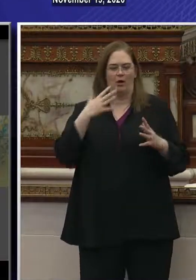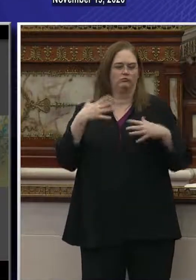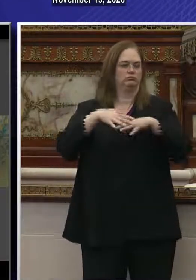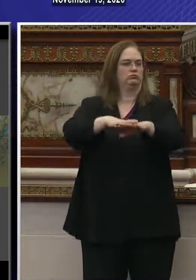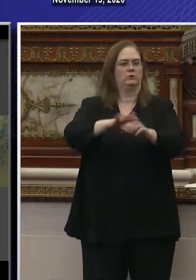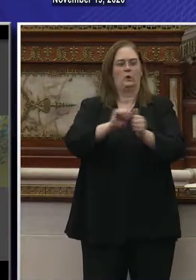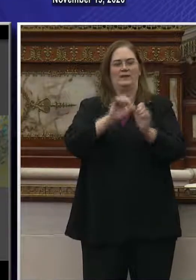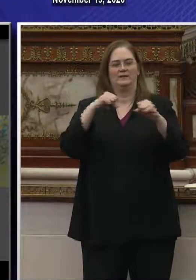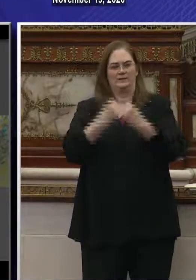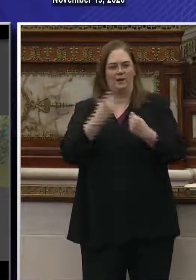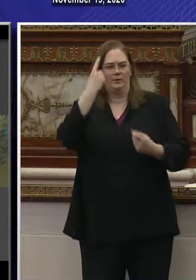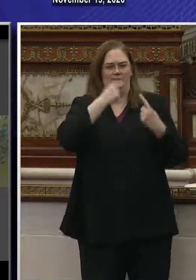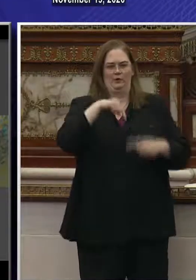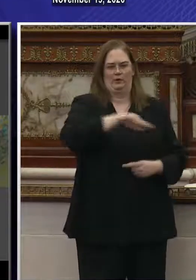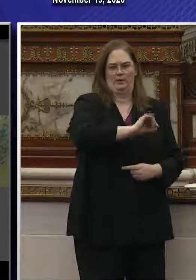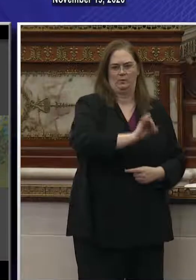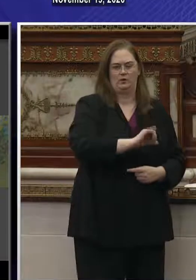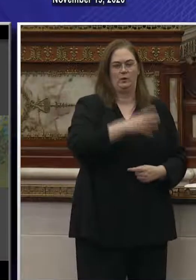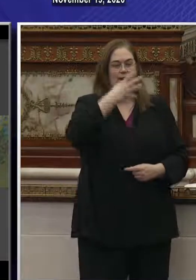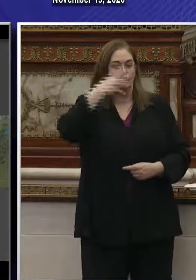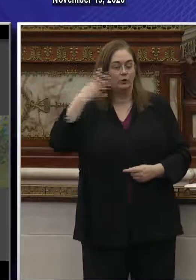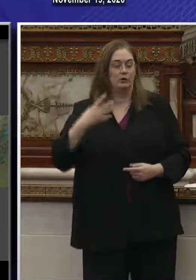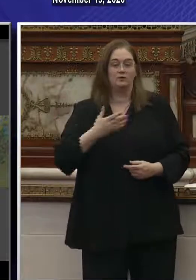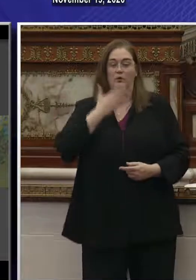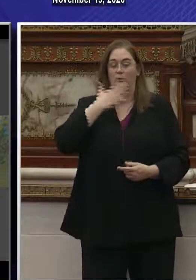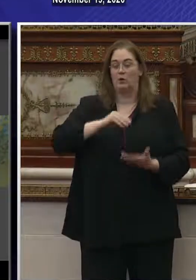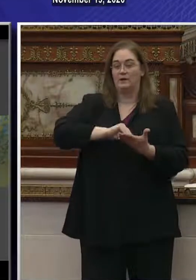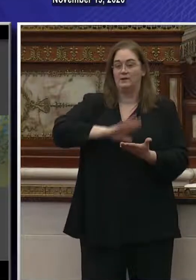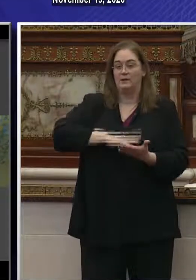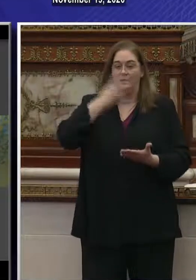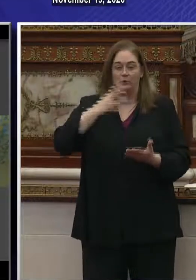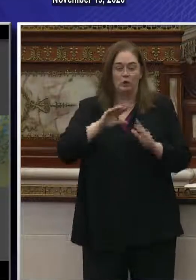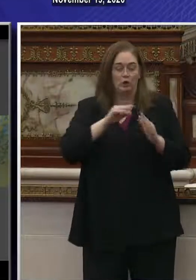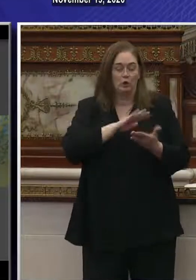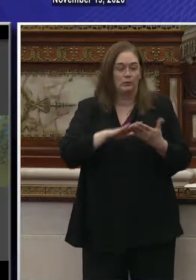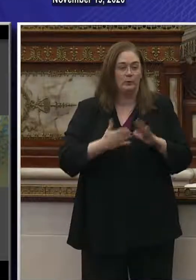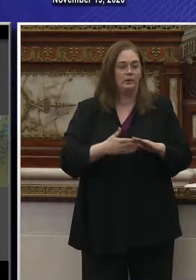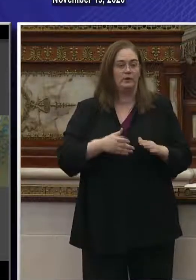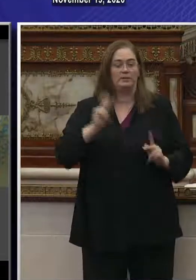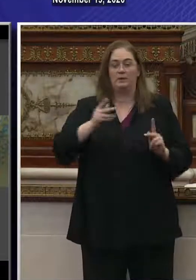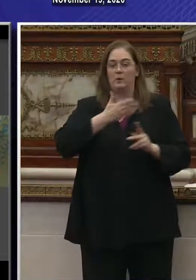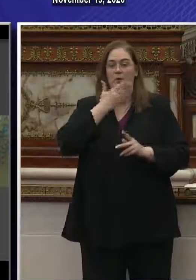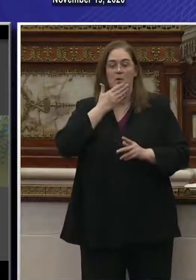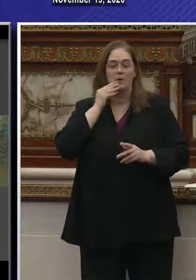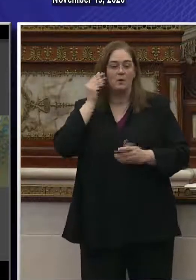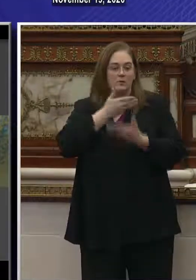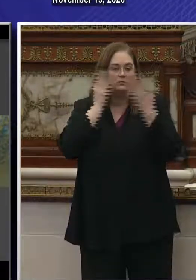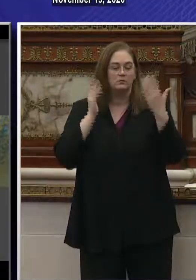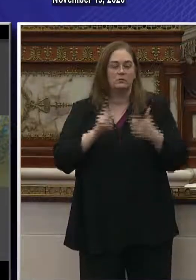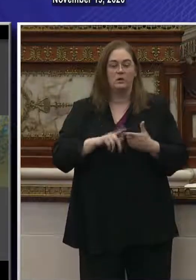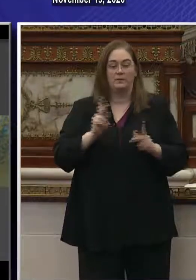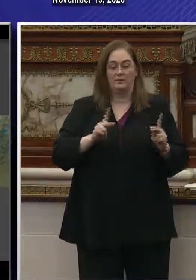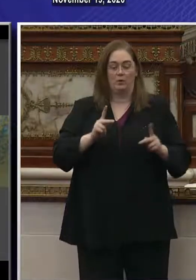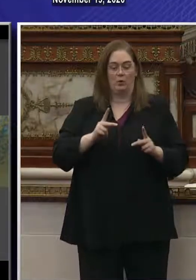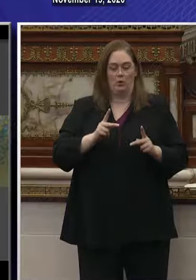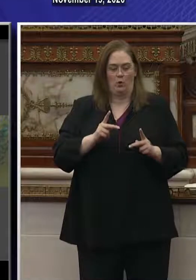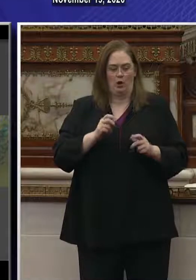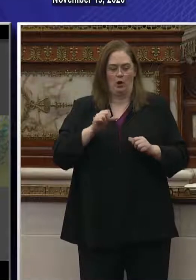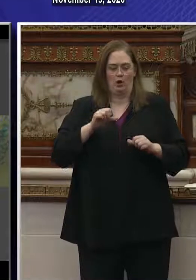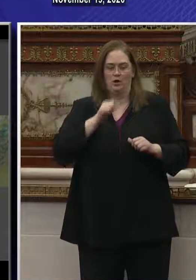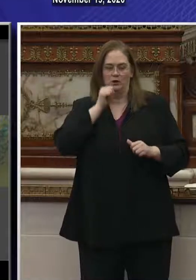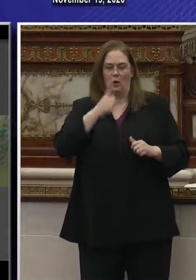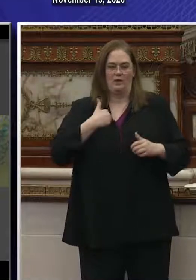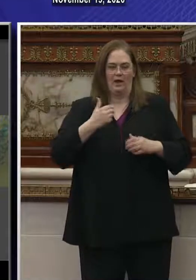well, immigrants and poorly documented immigrant communities, the homeless, those who are shelter insecure.